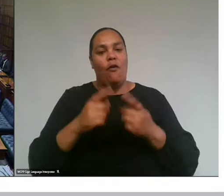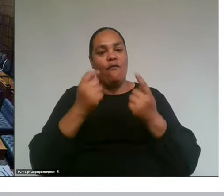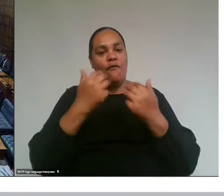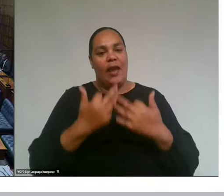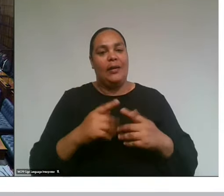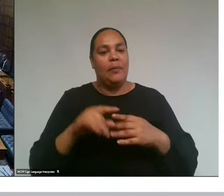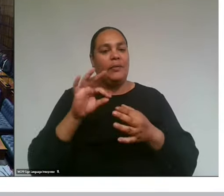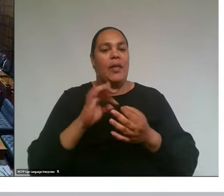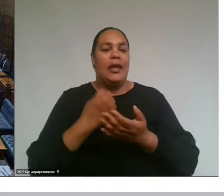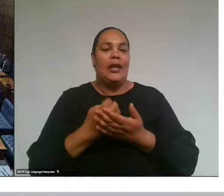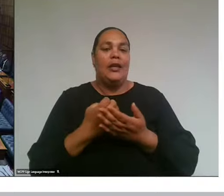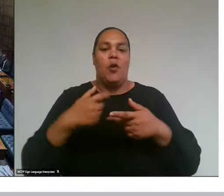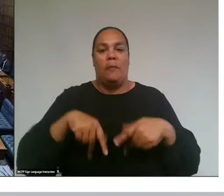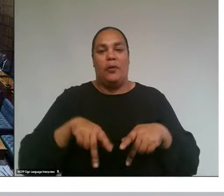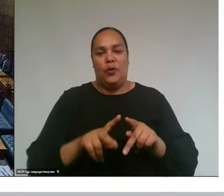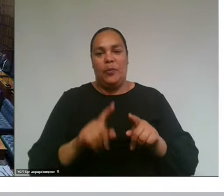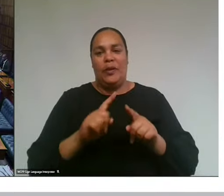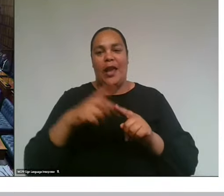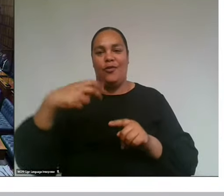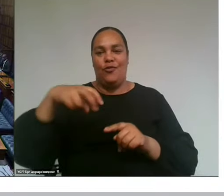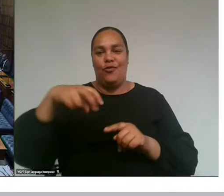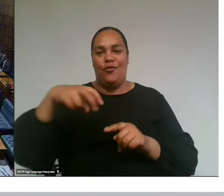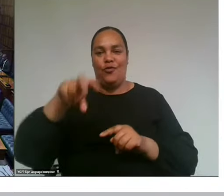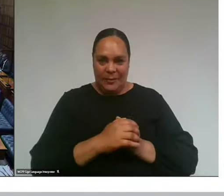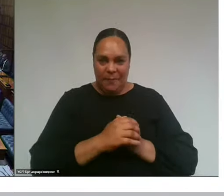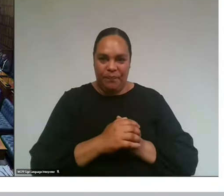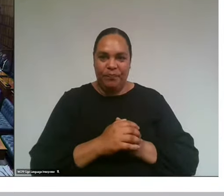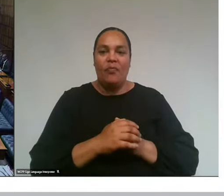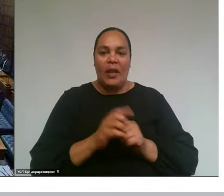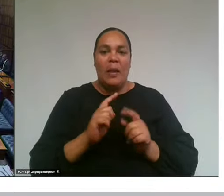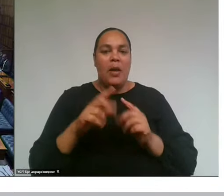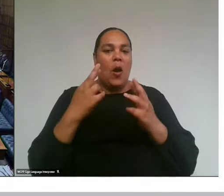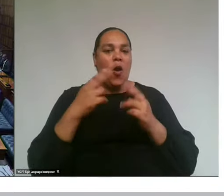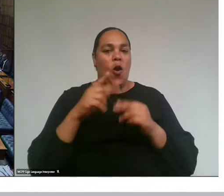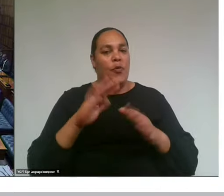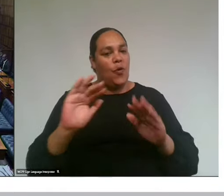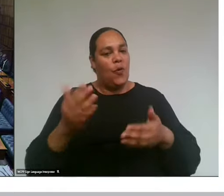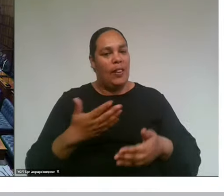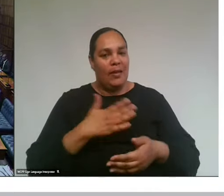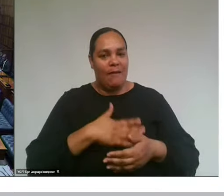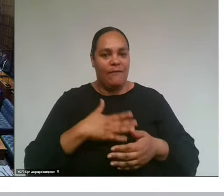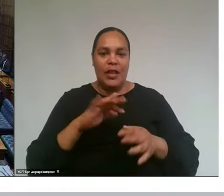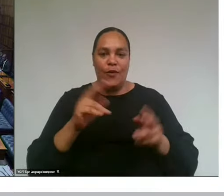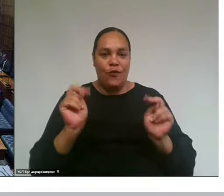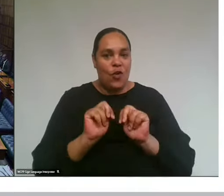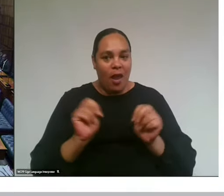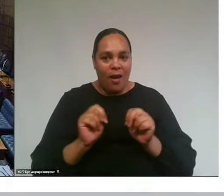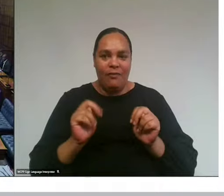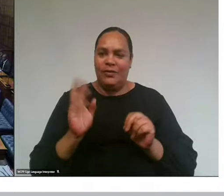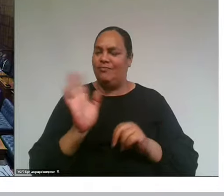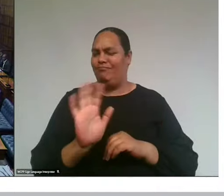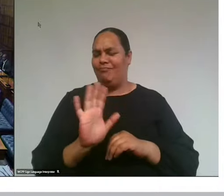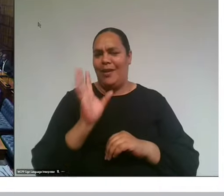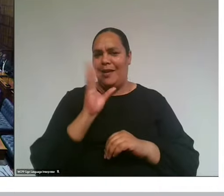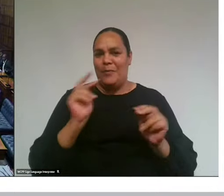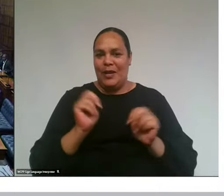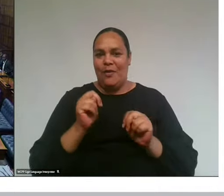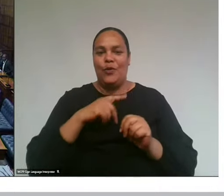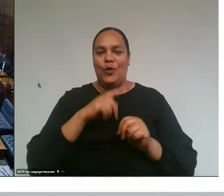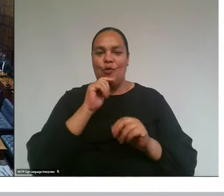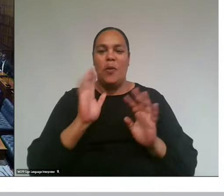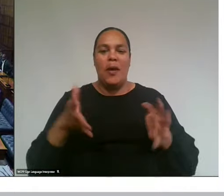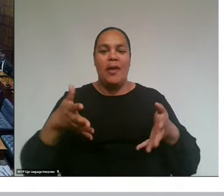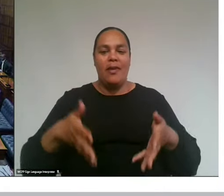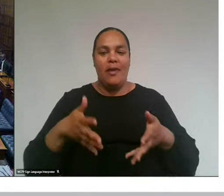particular economic opportunities and tourism um I do hope you feel welcomed if you're nervous please don't be um we're really just